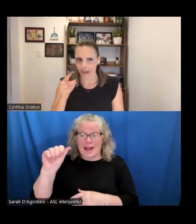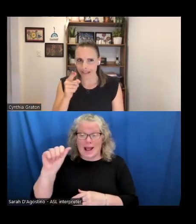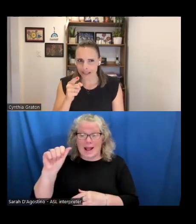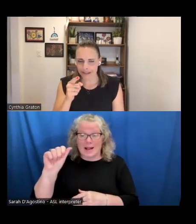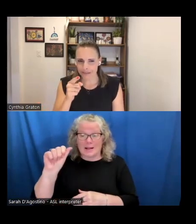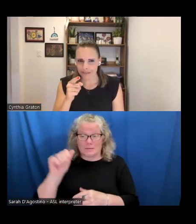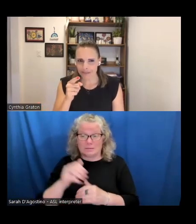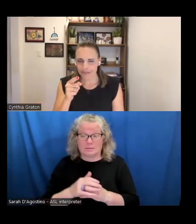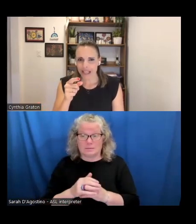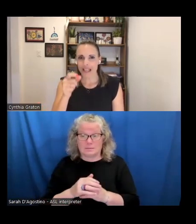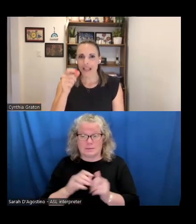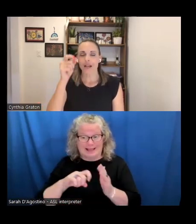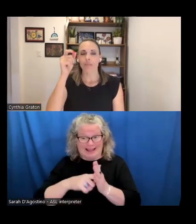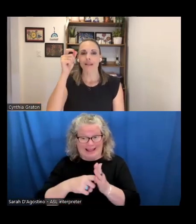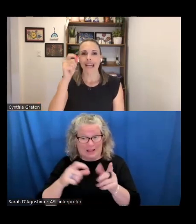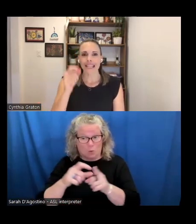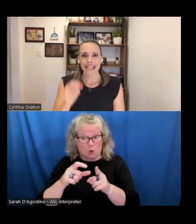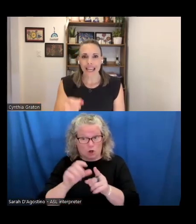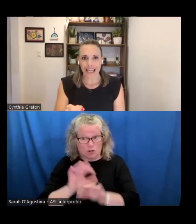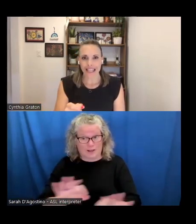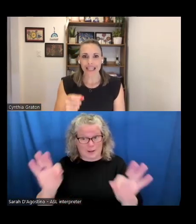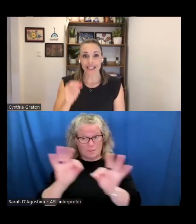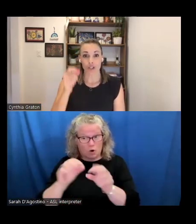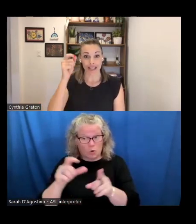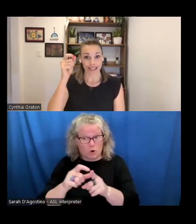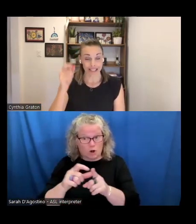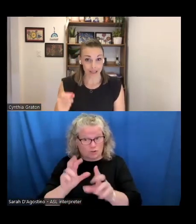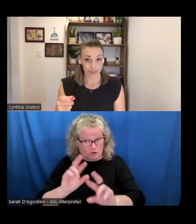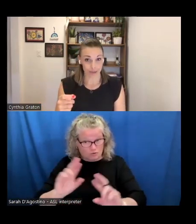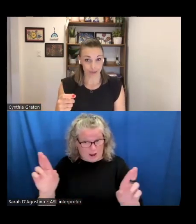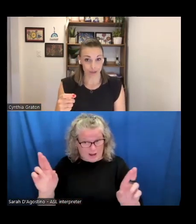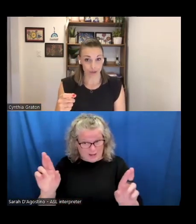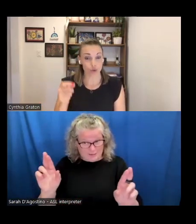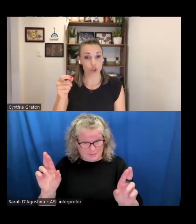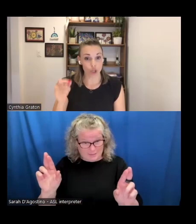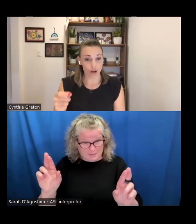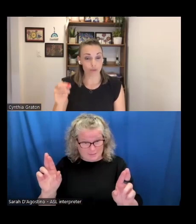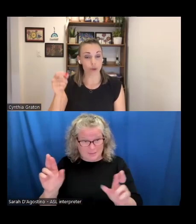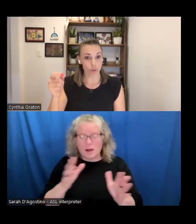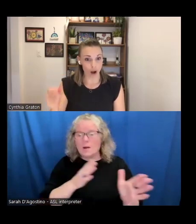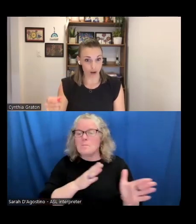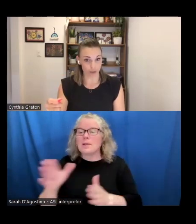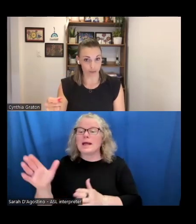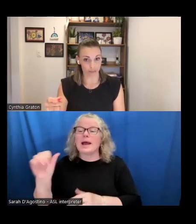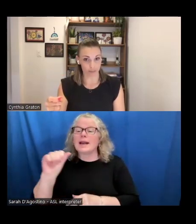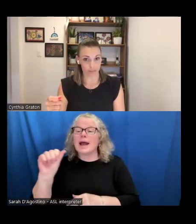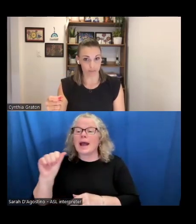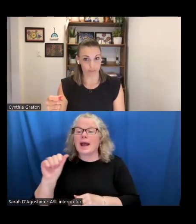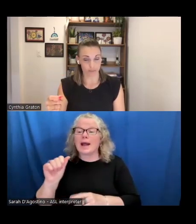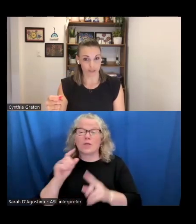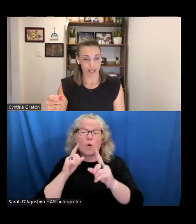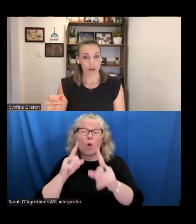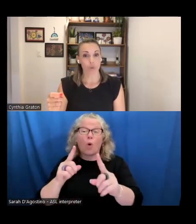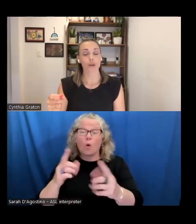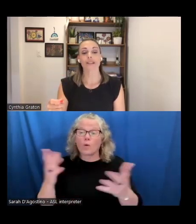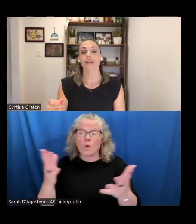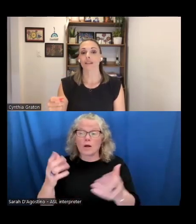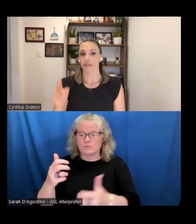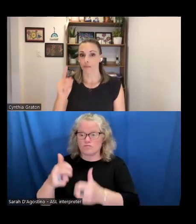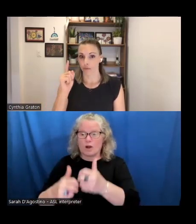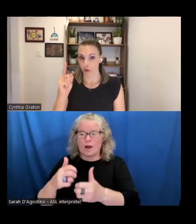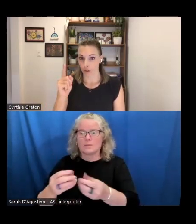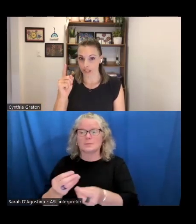keywords, ready? Plan A is an attempt to solve the problem